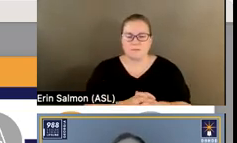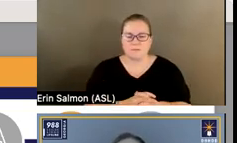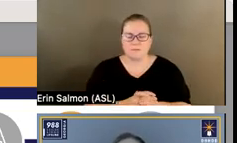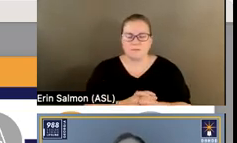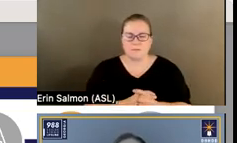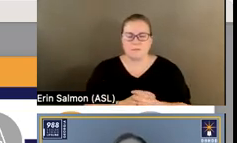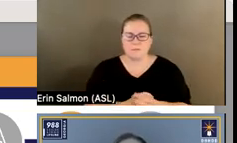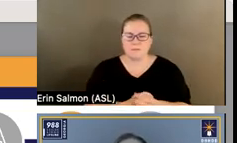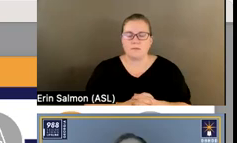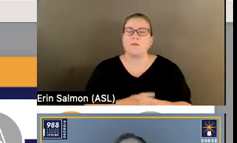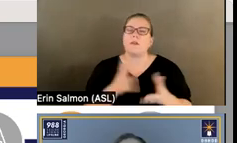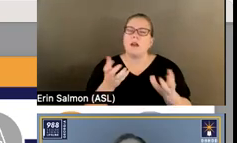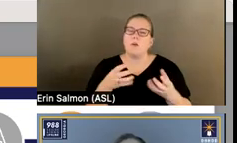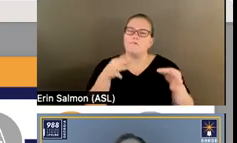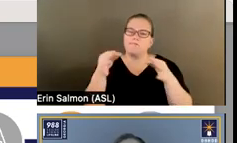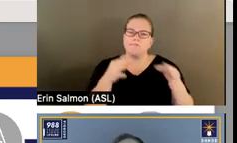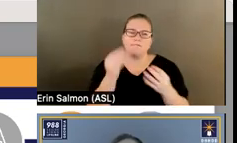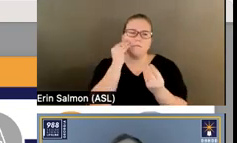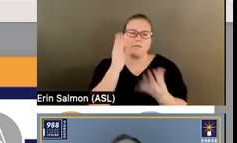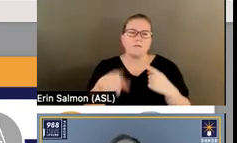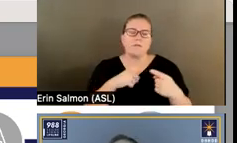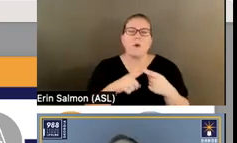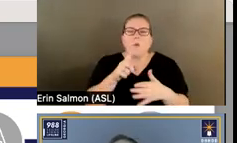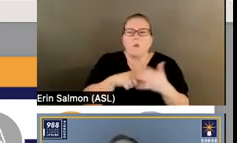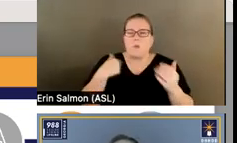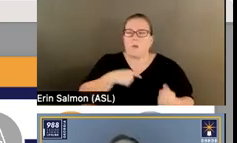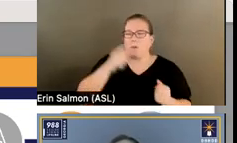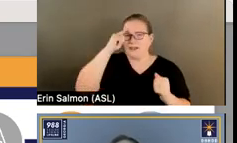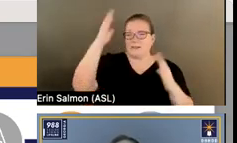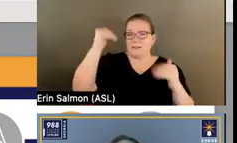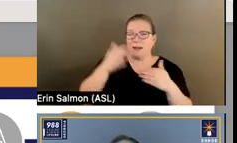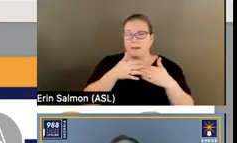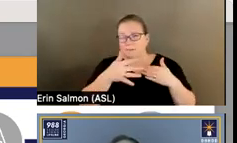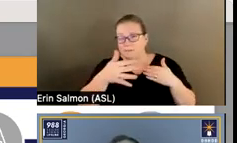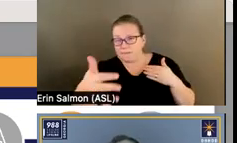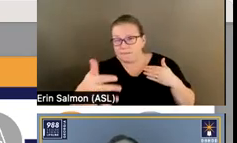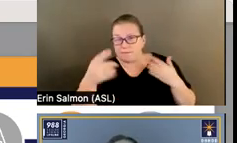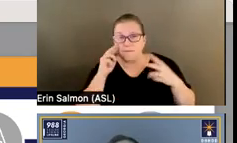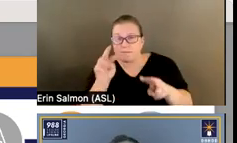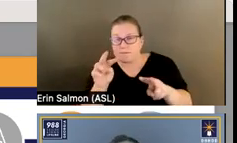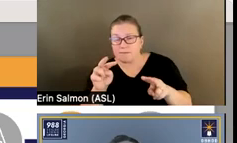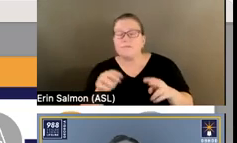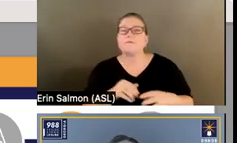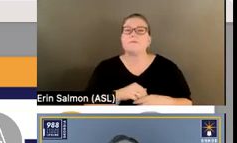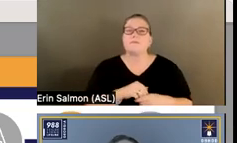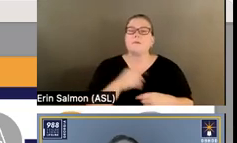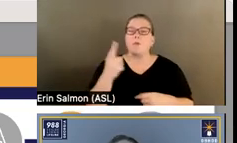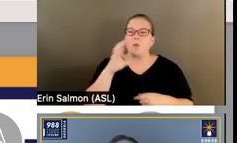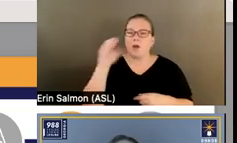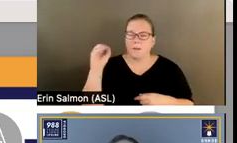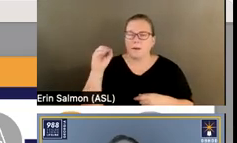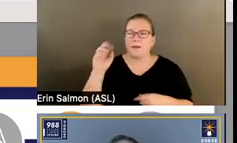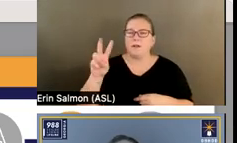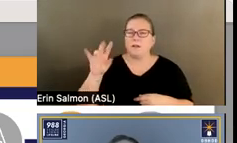I want to give you some information as well about kind of what we expect might happen down the road. So there's a company called Vibrant